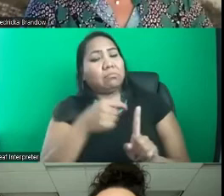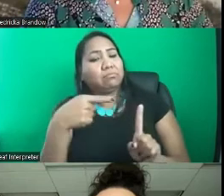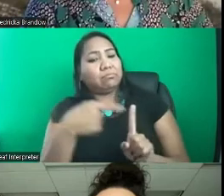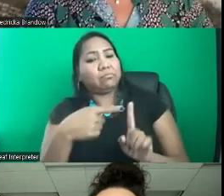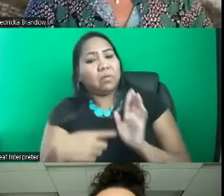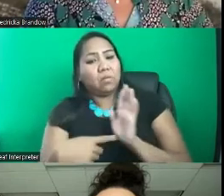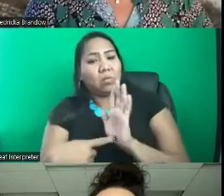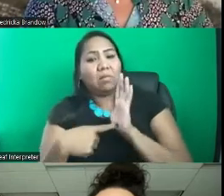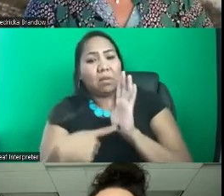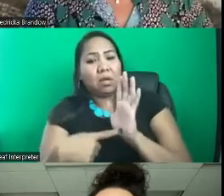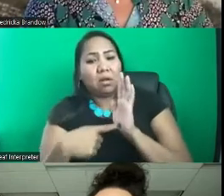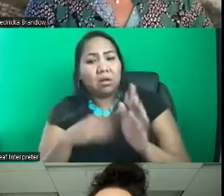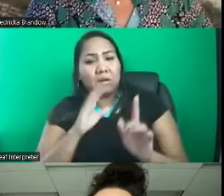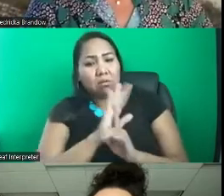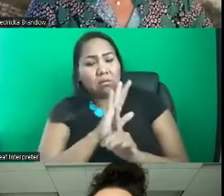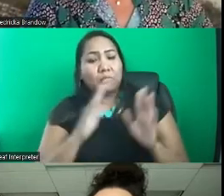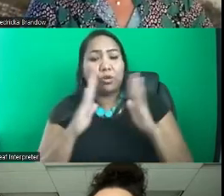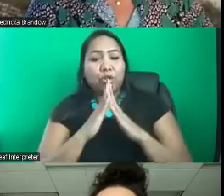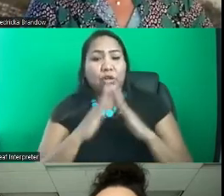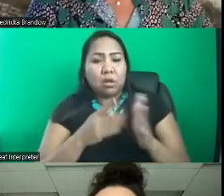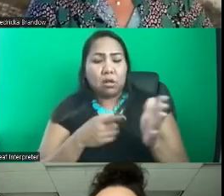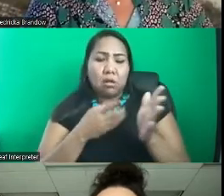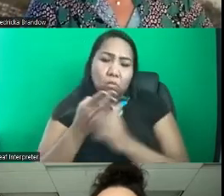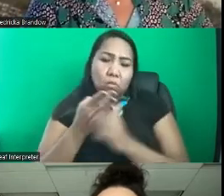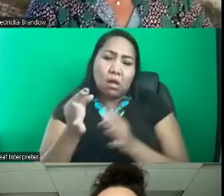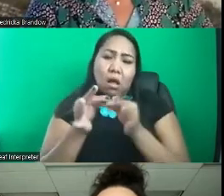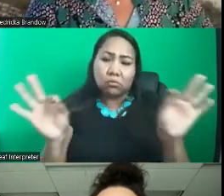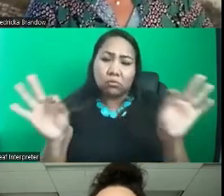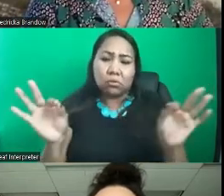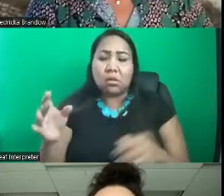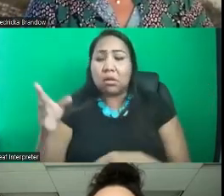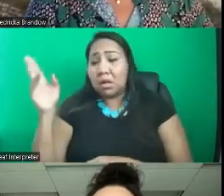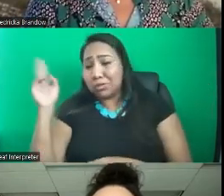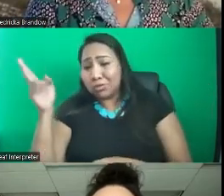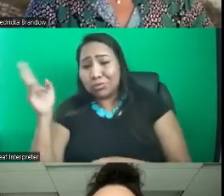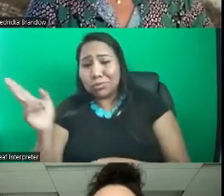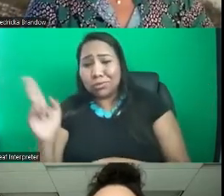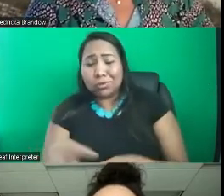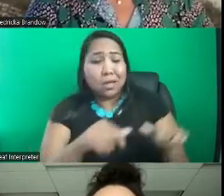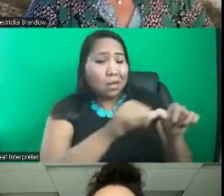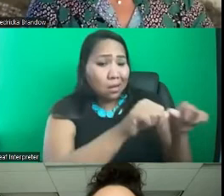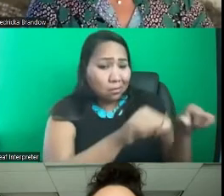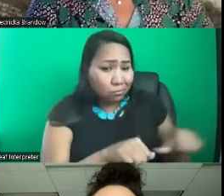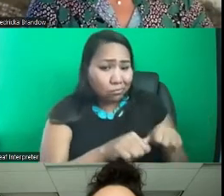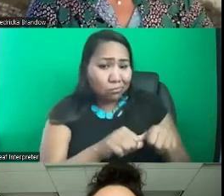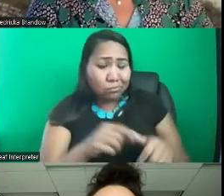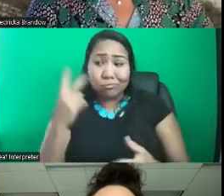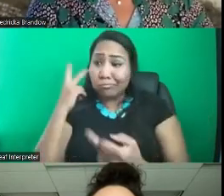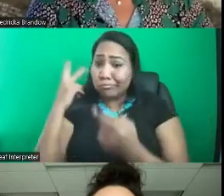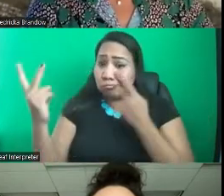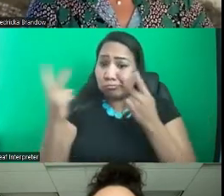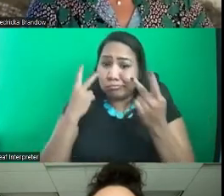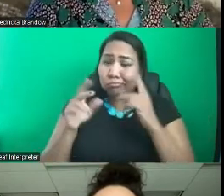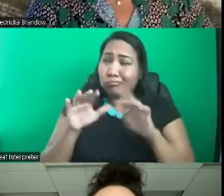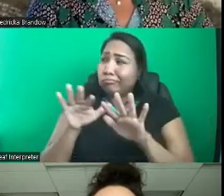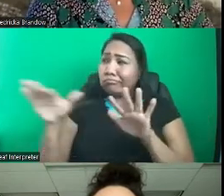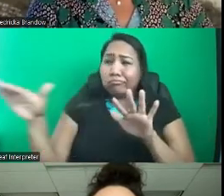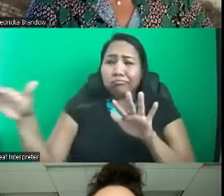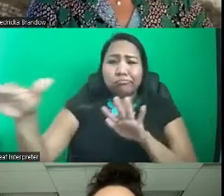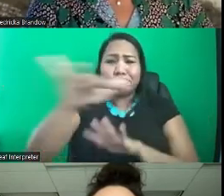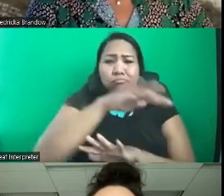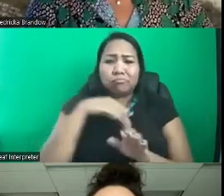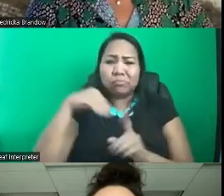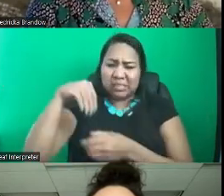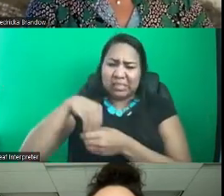history, through space, you know, visual representations in an environment, you know, and then